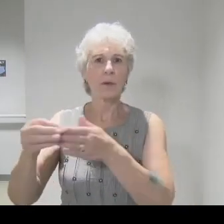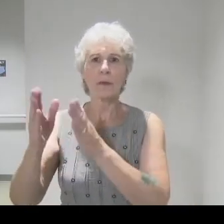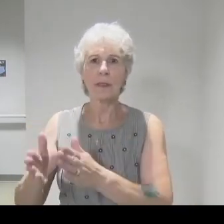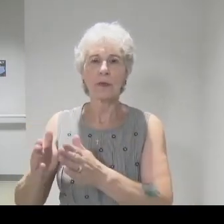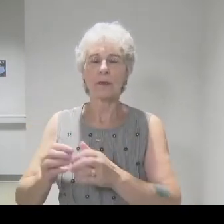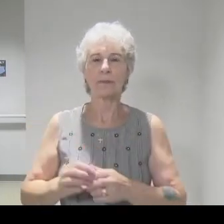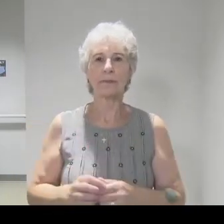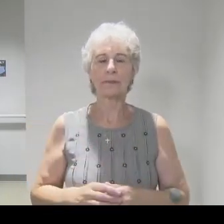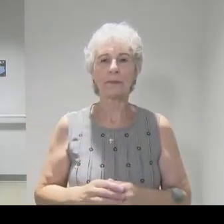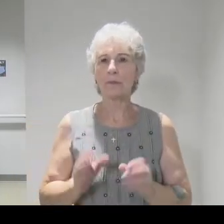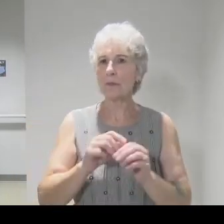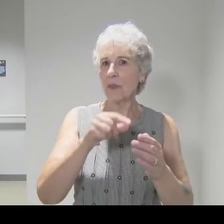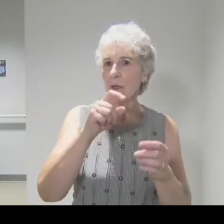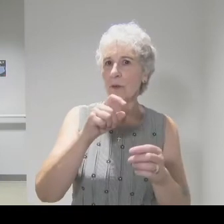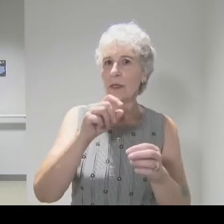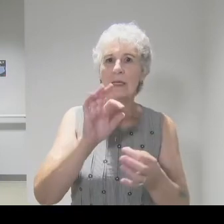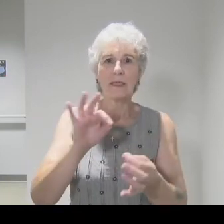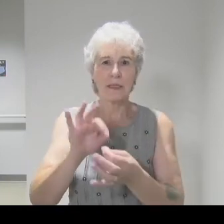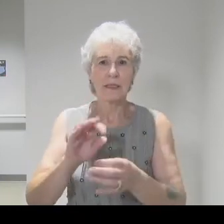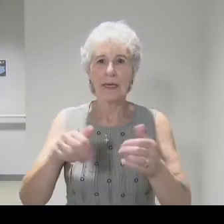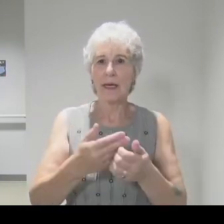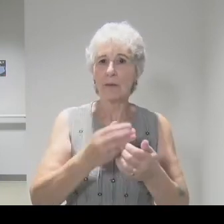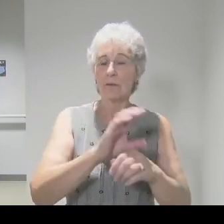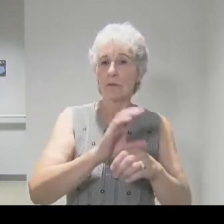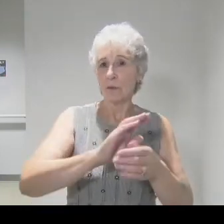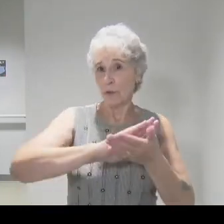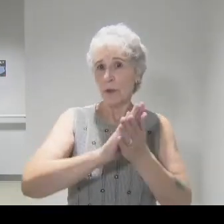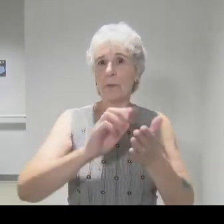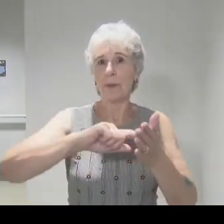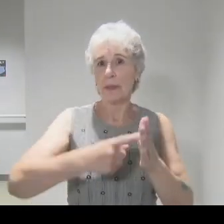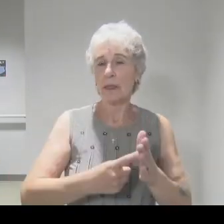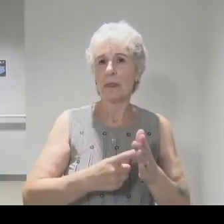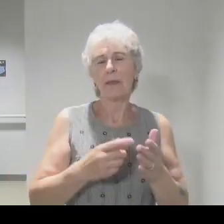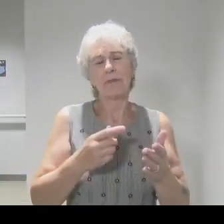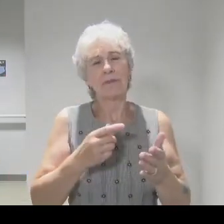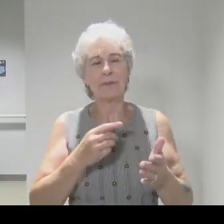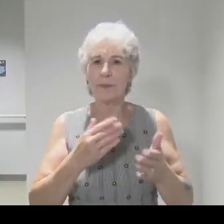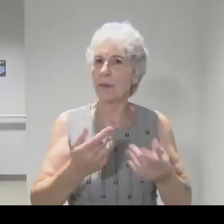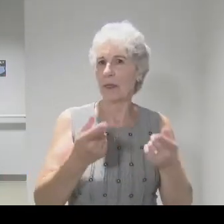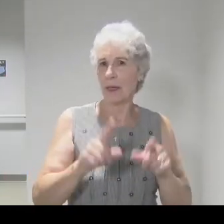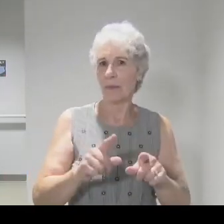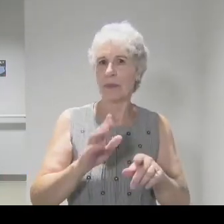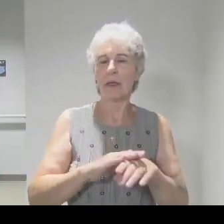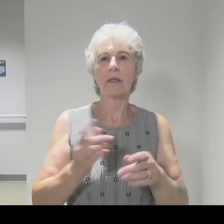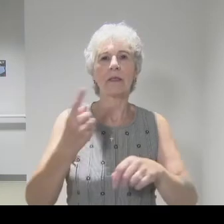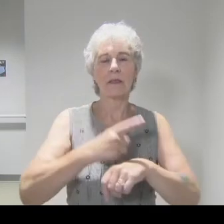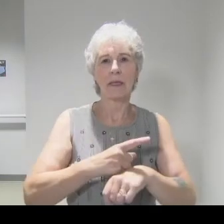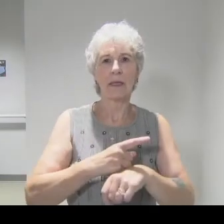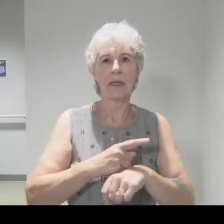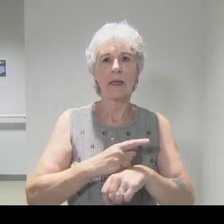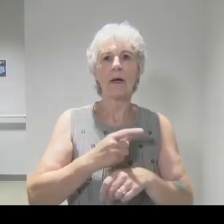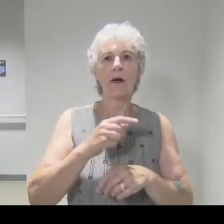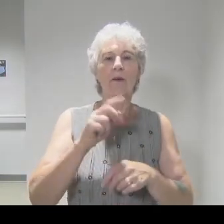Now, there's no detail in the Scripture as to how that church got started, although it's probably happened on the day of Pentecost in Acts chapter